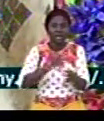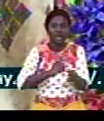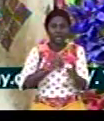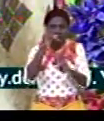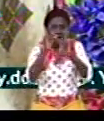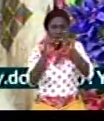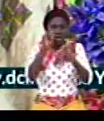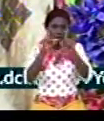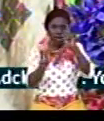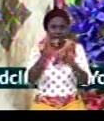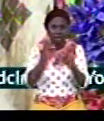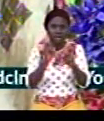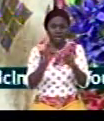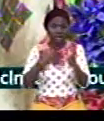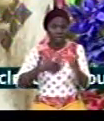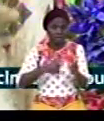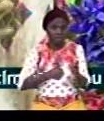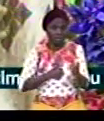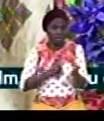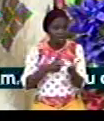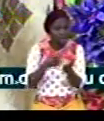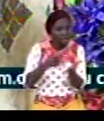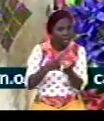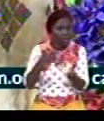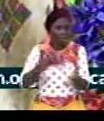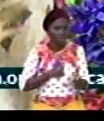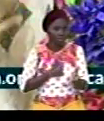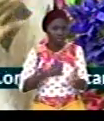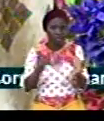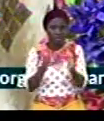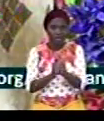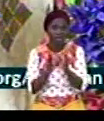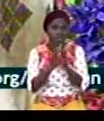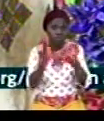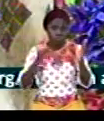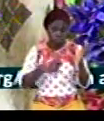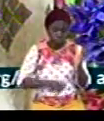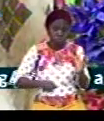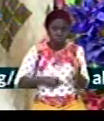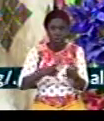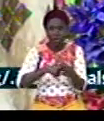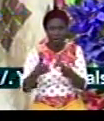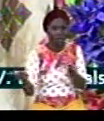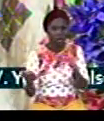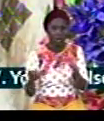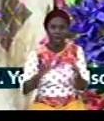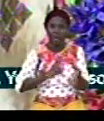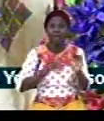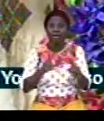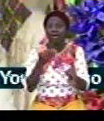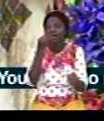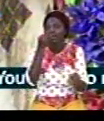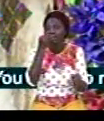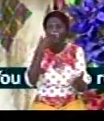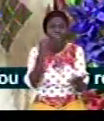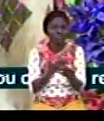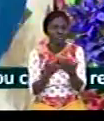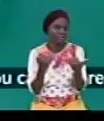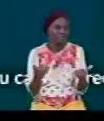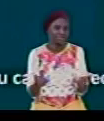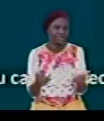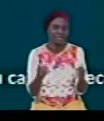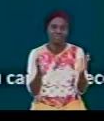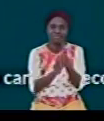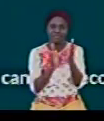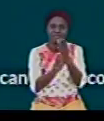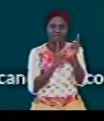lump, you know, day again, it disappeared. I don't they eat fine. Hungry, don't they catch me anyhow. Praise the